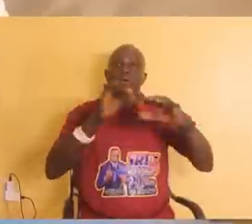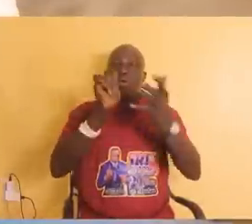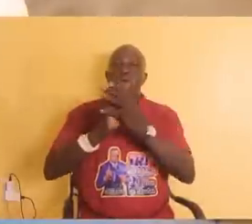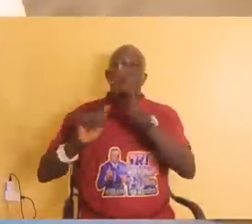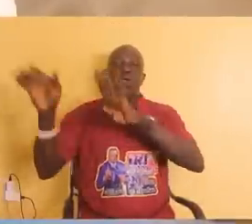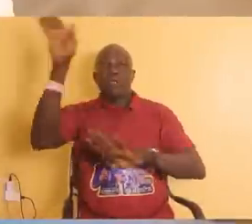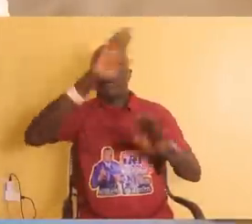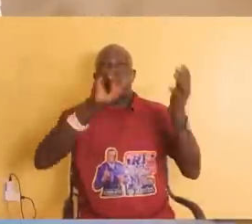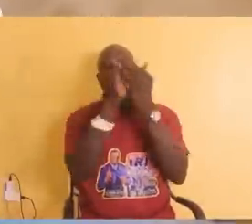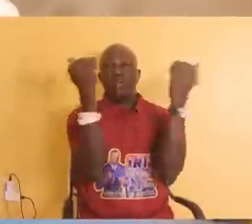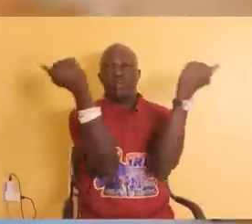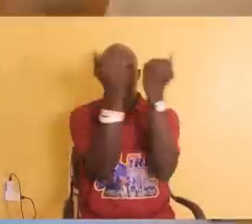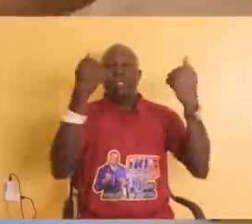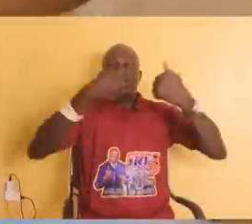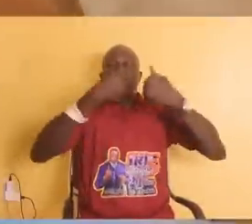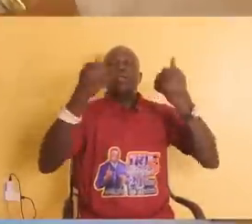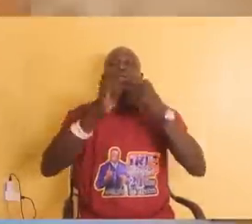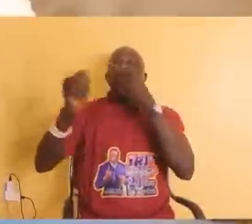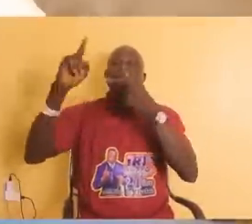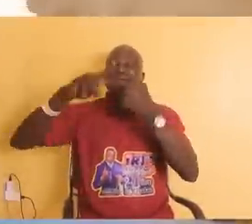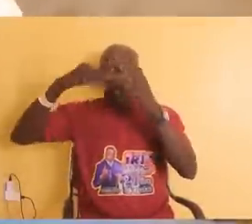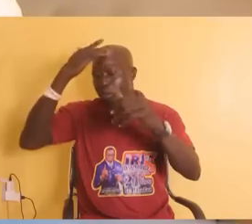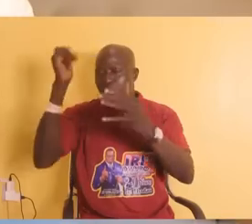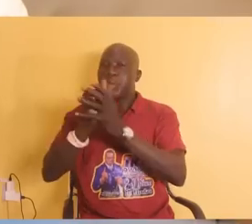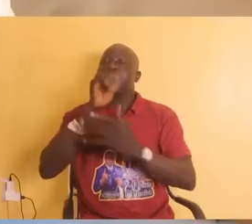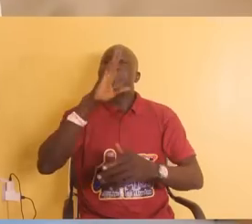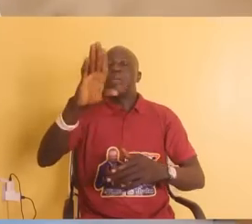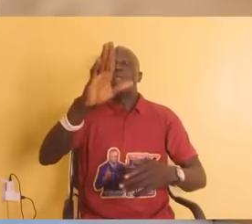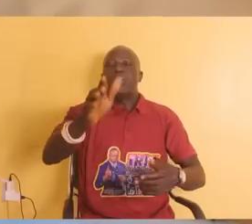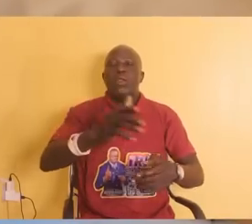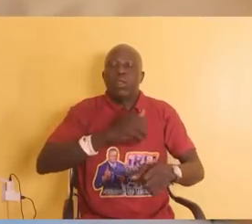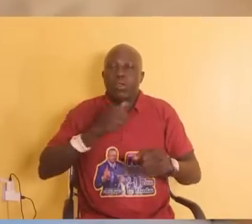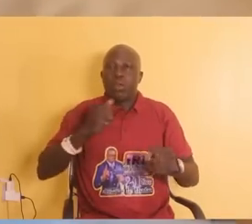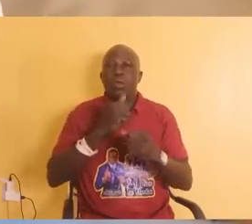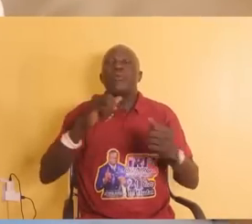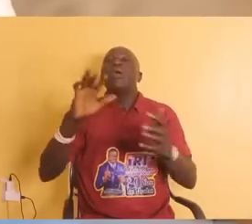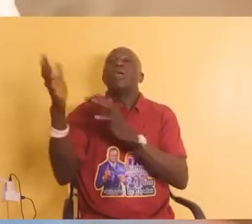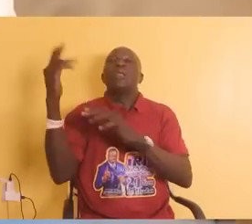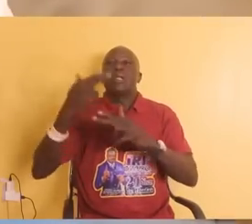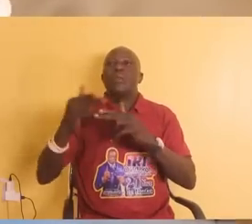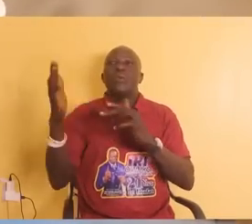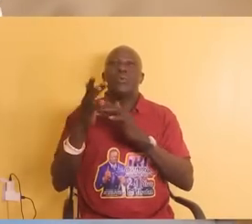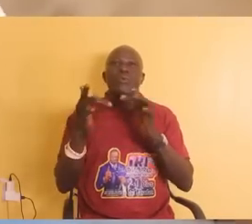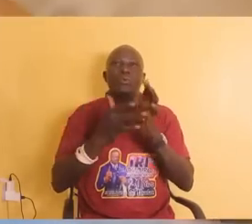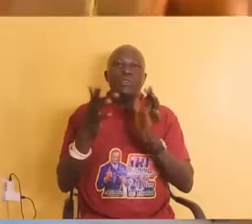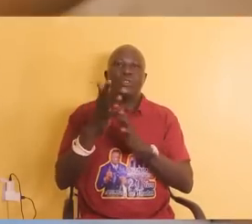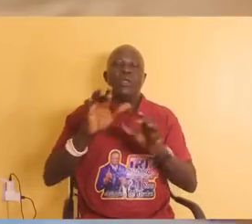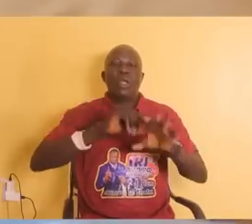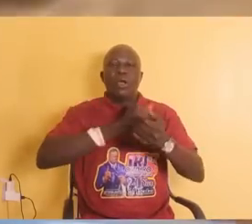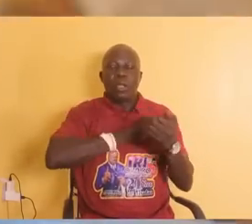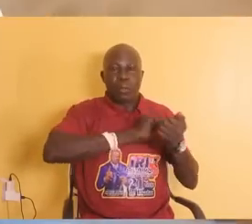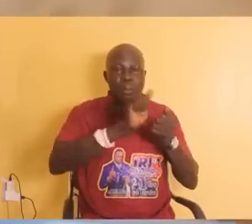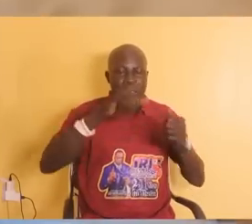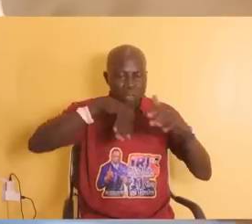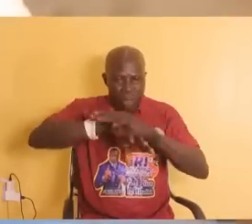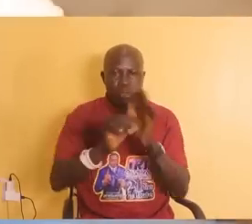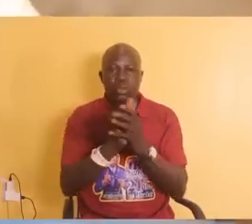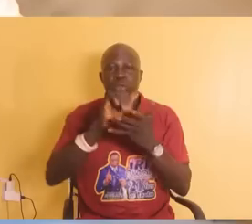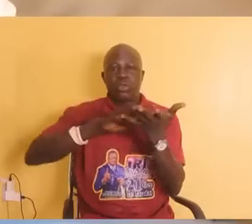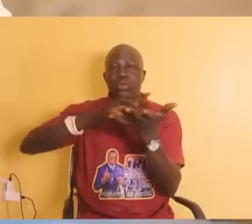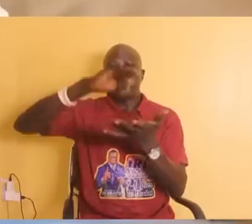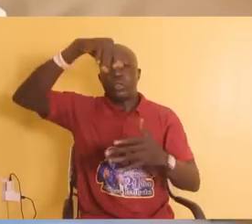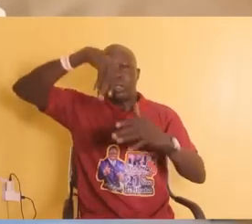nija. I challenge the Lord. Ni tori iwo ajafe. Because of you below. Loruko Jesu. In the name of Jesus. O ya koja si move